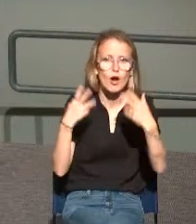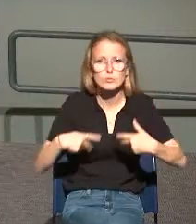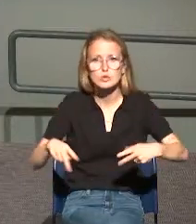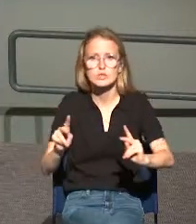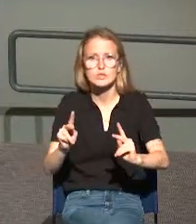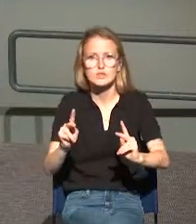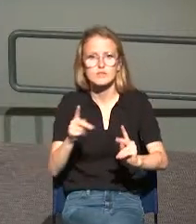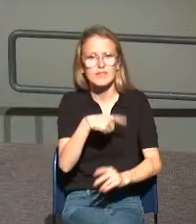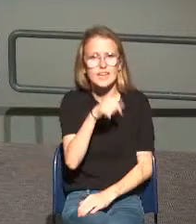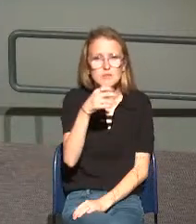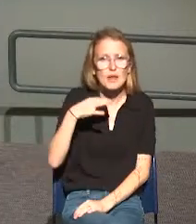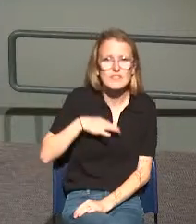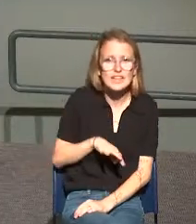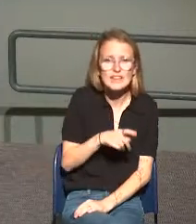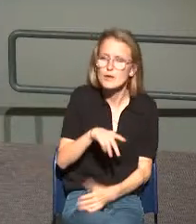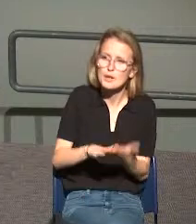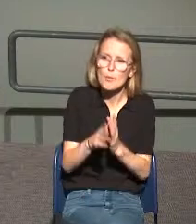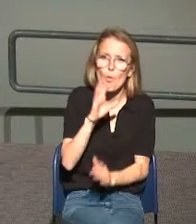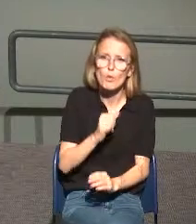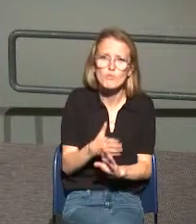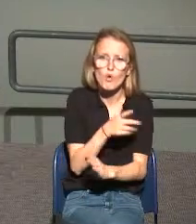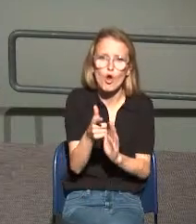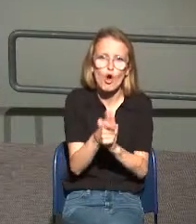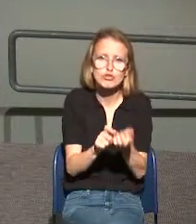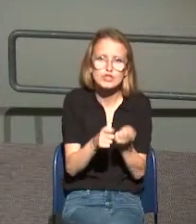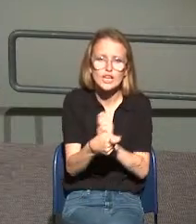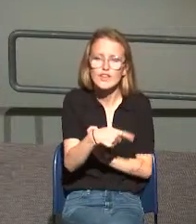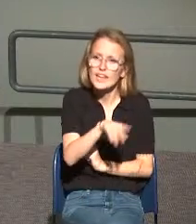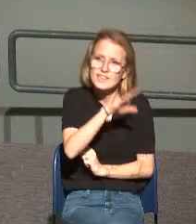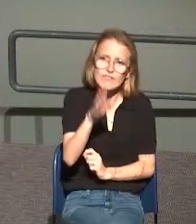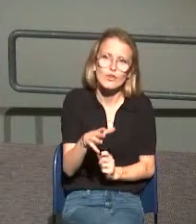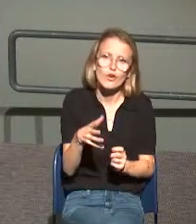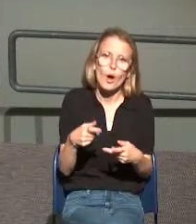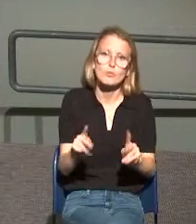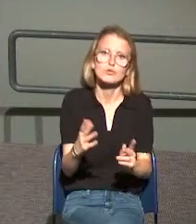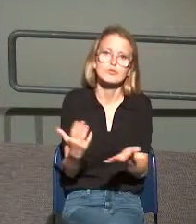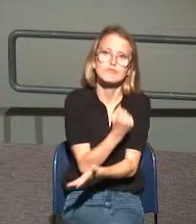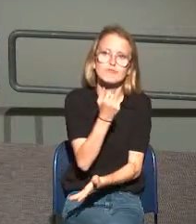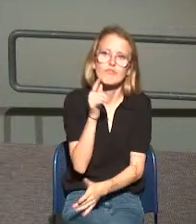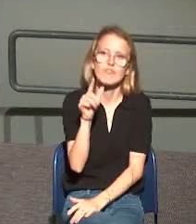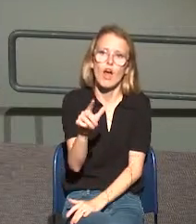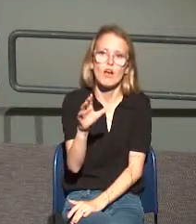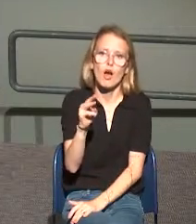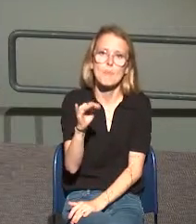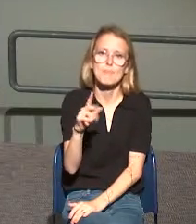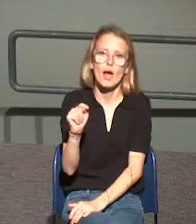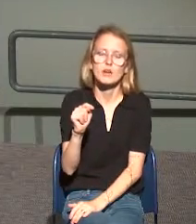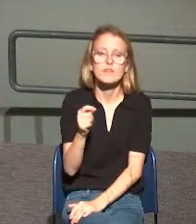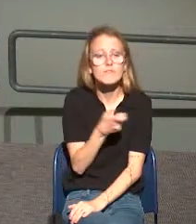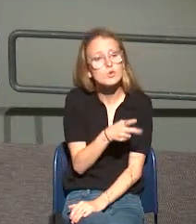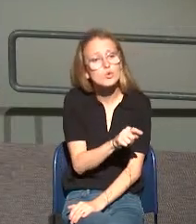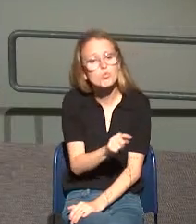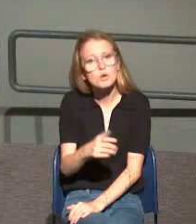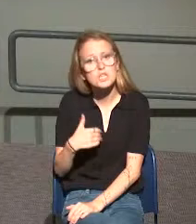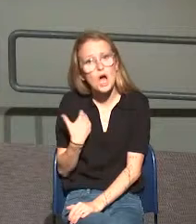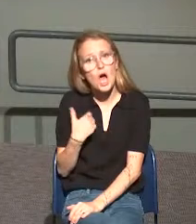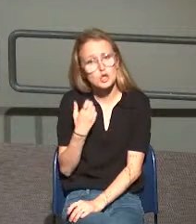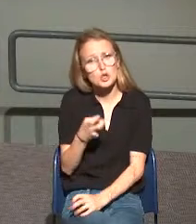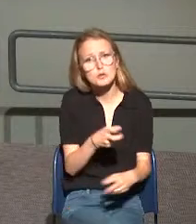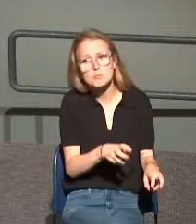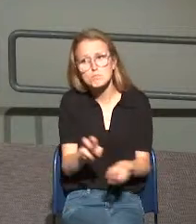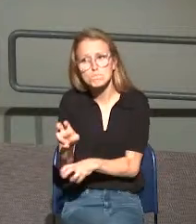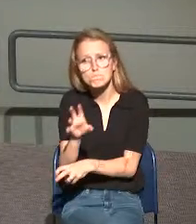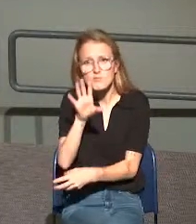the law changed. They never got to fly in combat aircraft. There were a few of the younger ones who were able to make that transition,